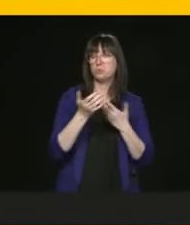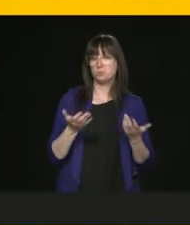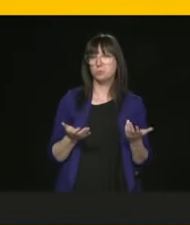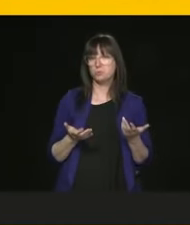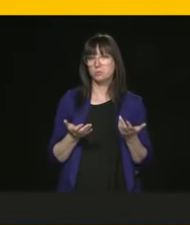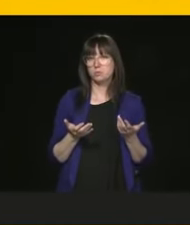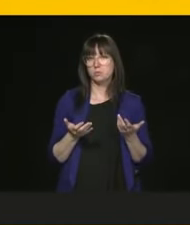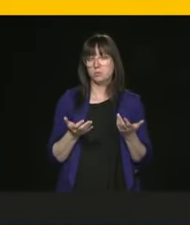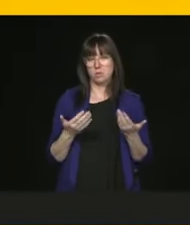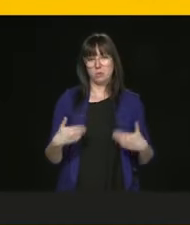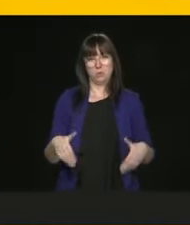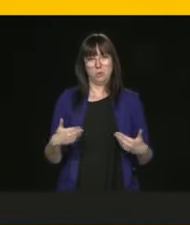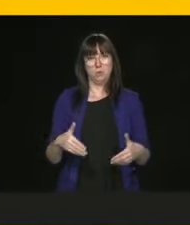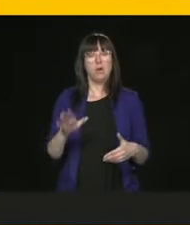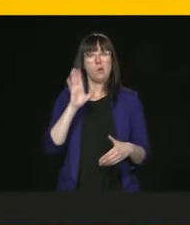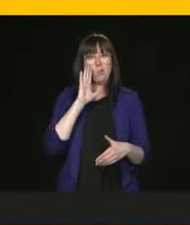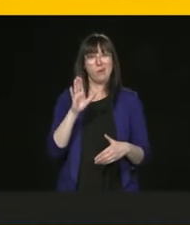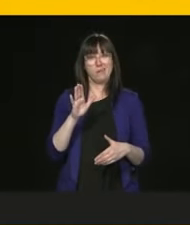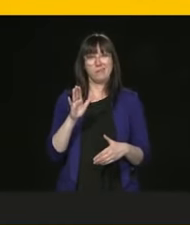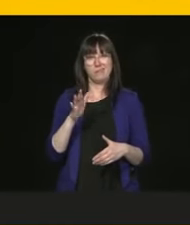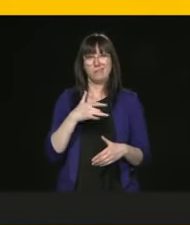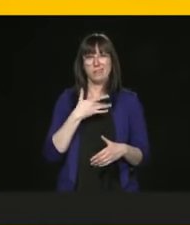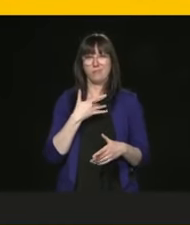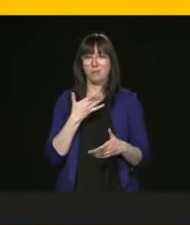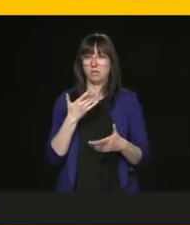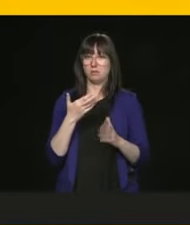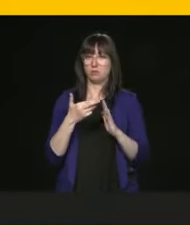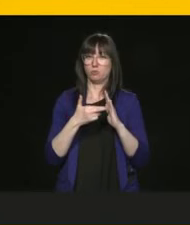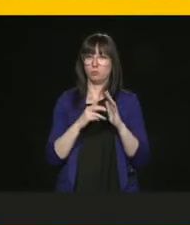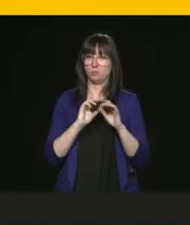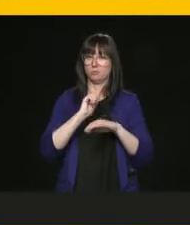what is undoubtedly going to be many more weeks.